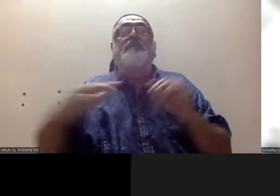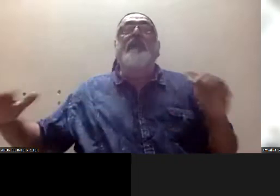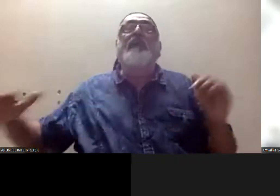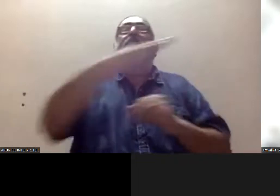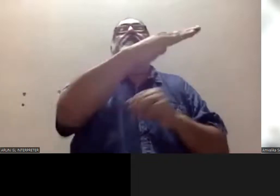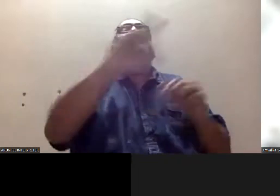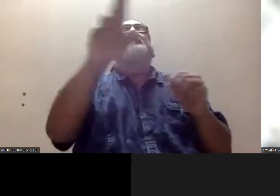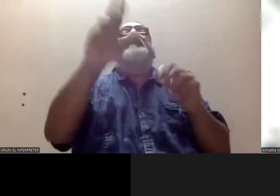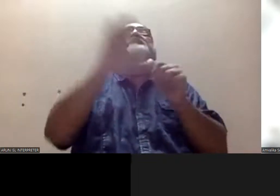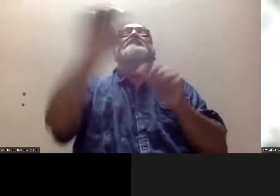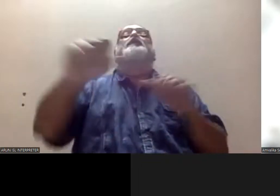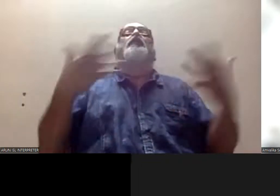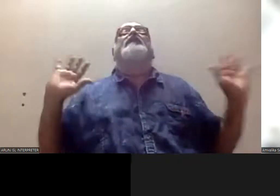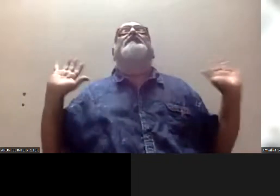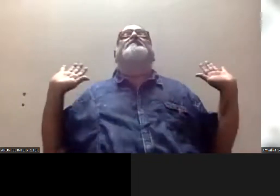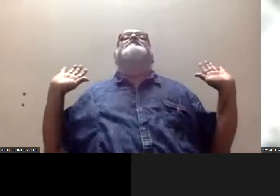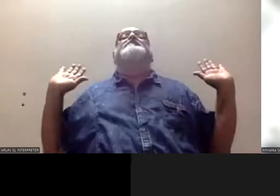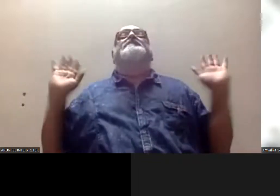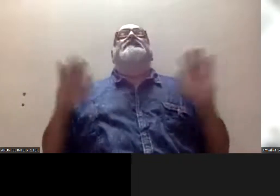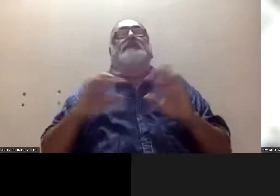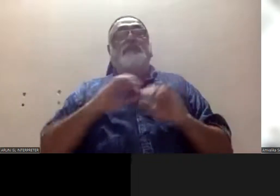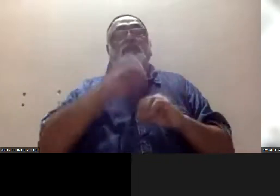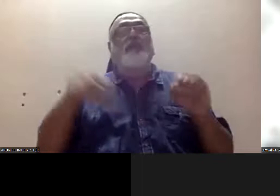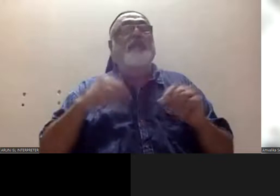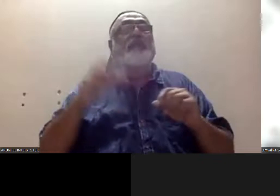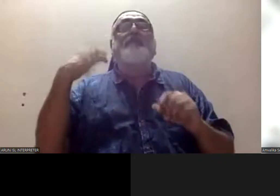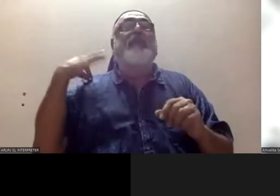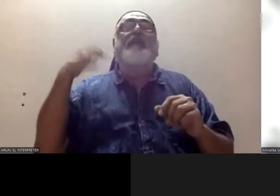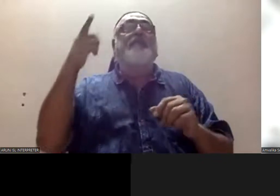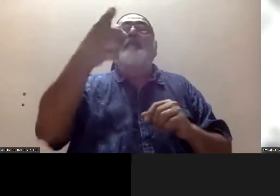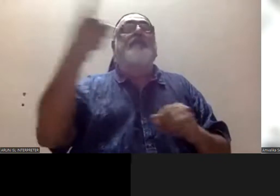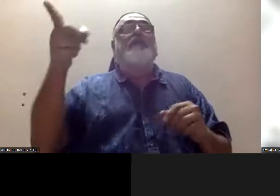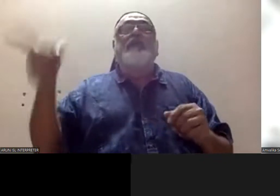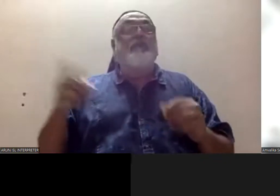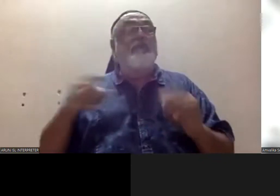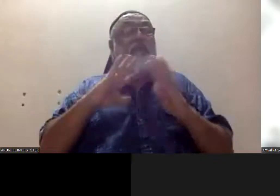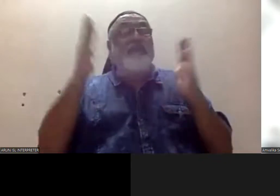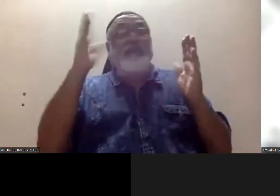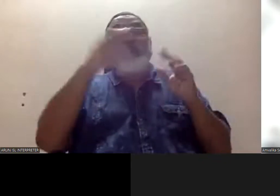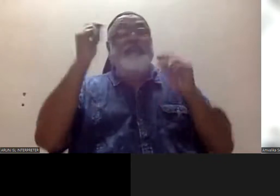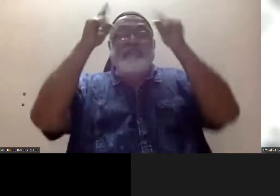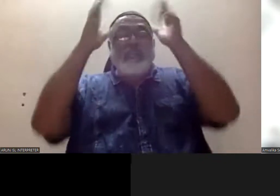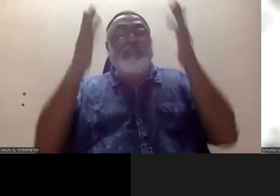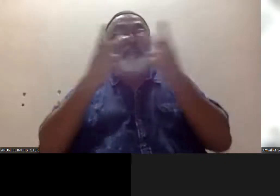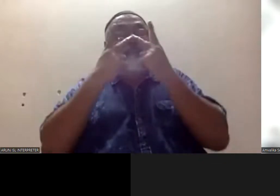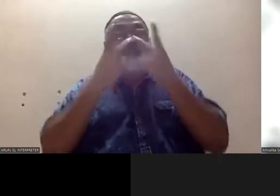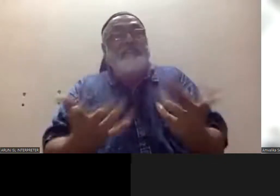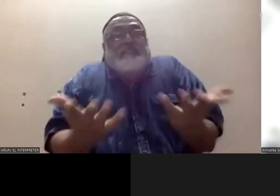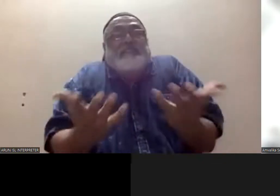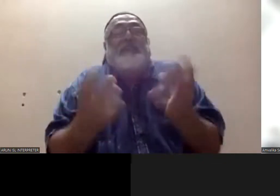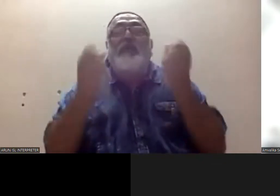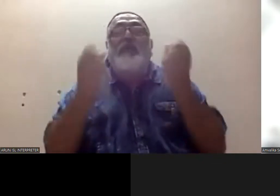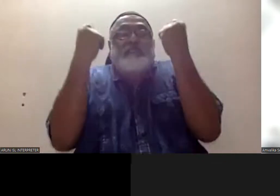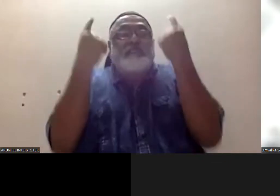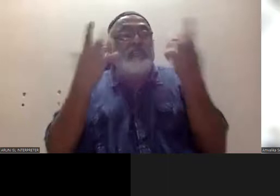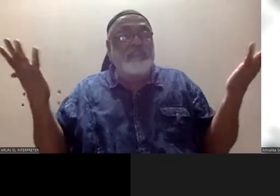our common man's understanding. And nobody is to be faulted here because we don't know. We have never come across it. We have not discussed. So we don't